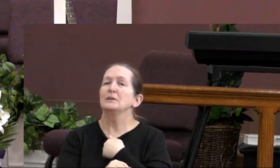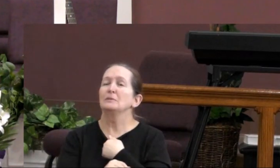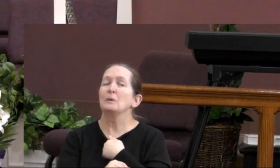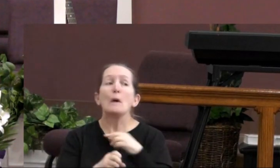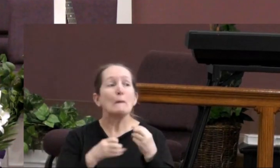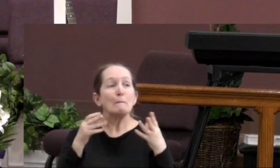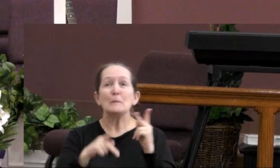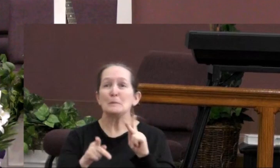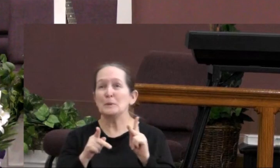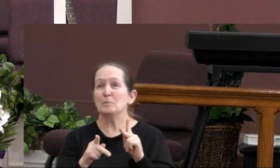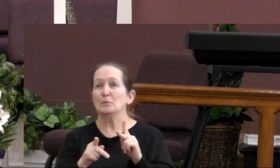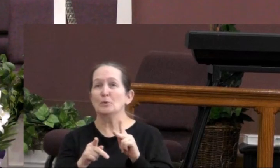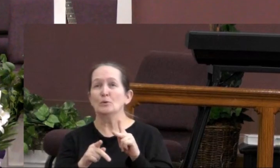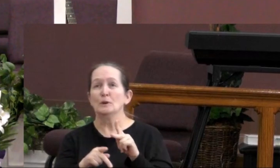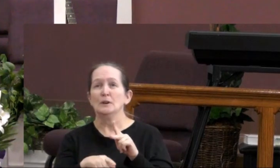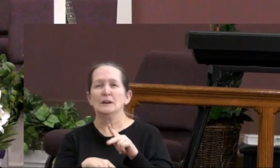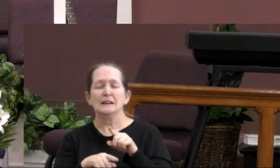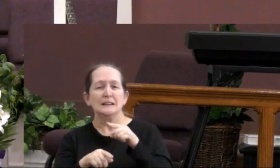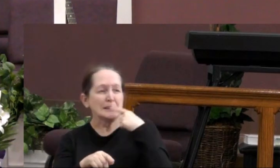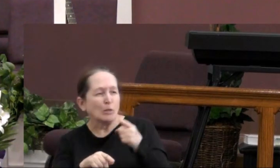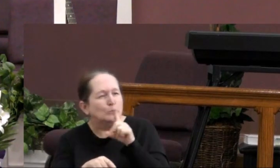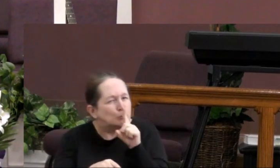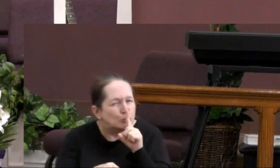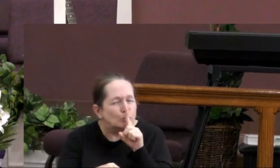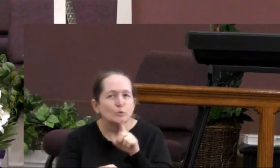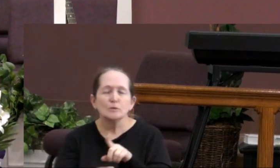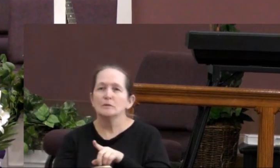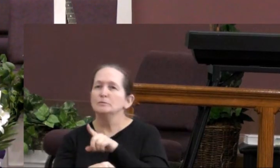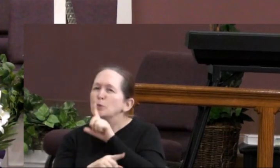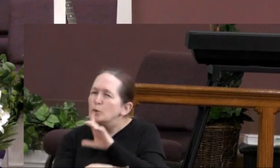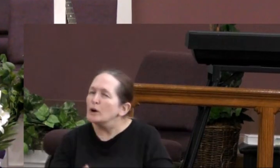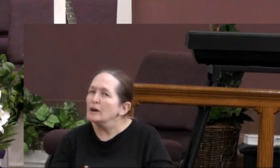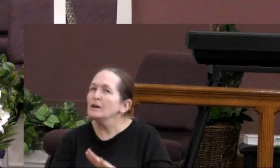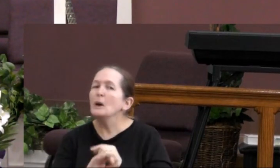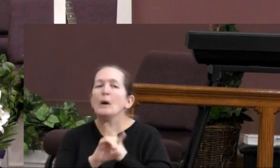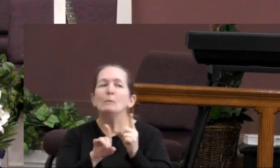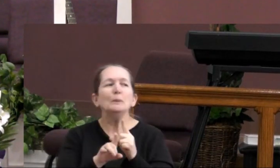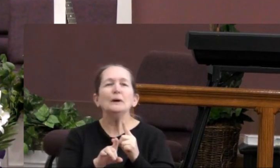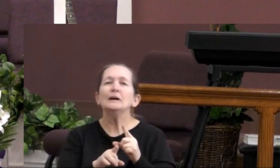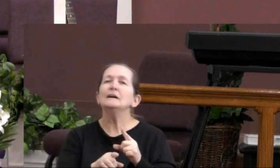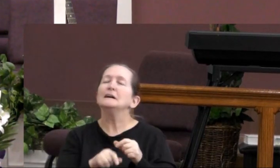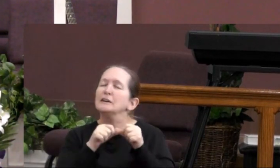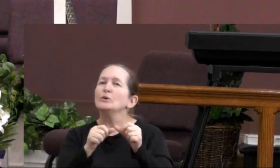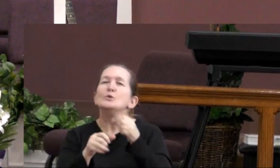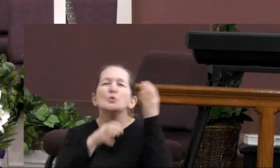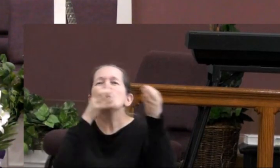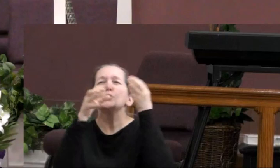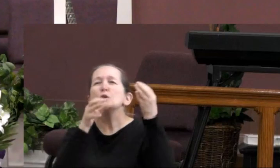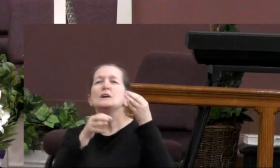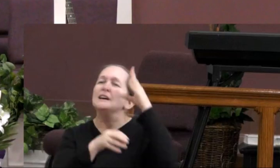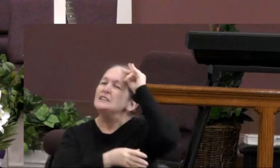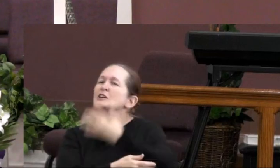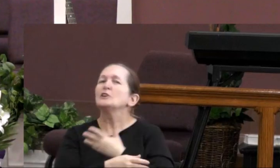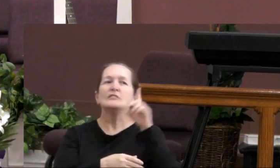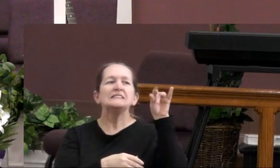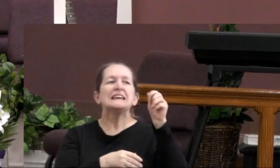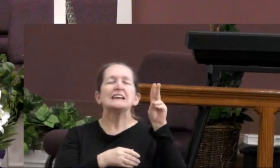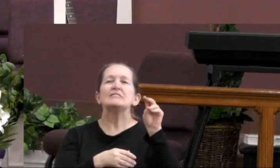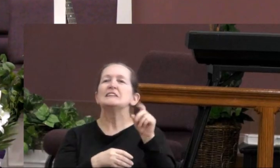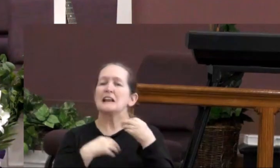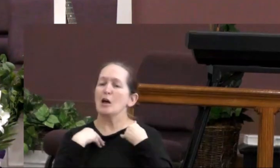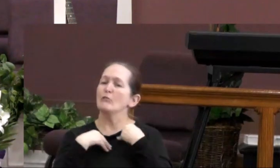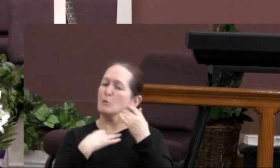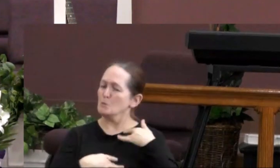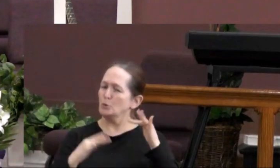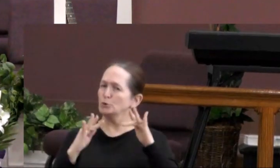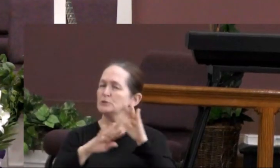Many were sternly telling him to be quiet, but he kept crying out all the more, 'Son of David, have mercy on me.'